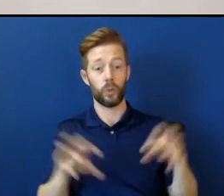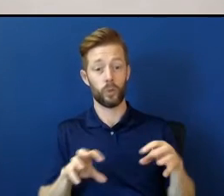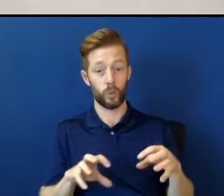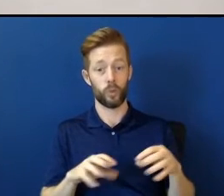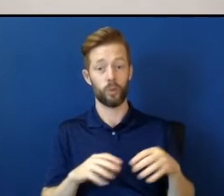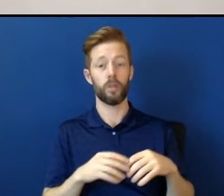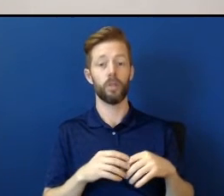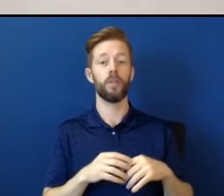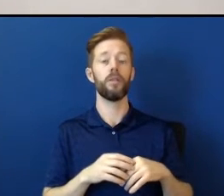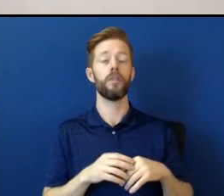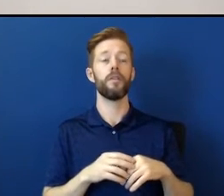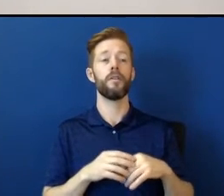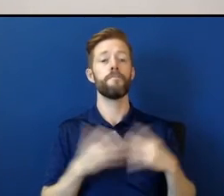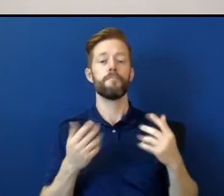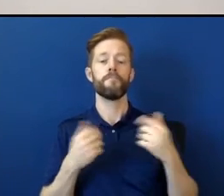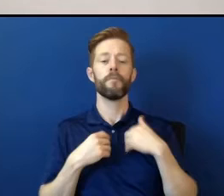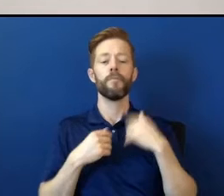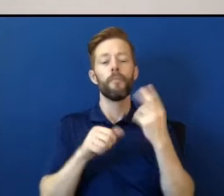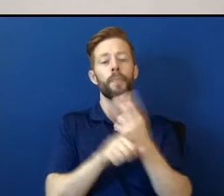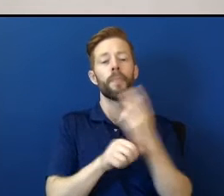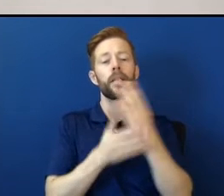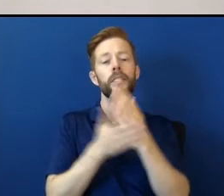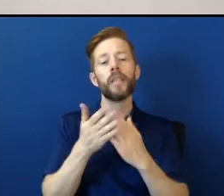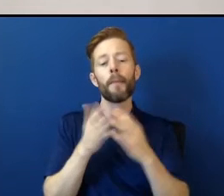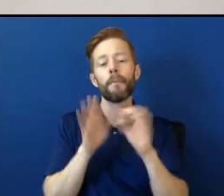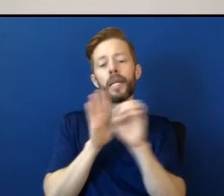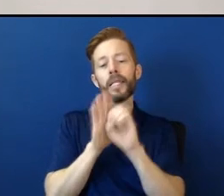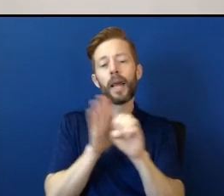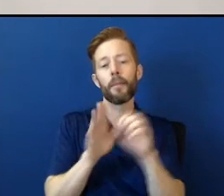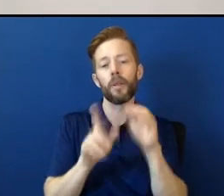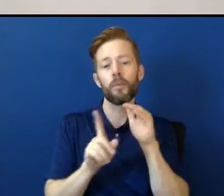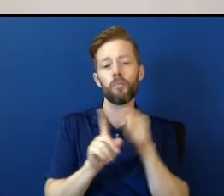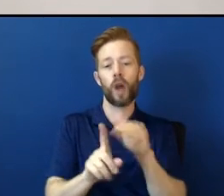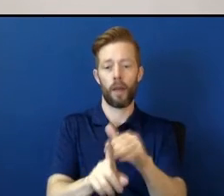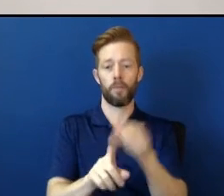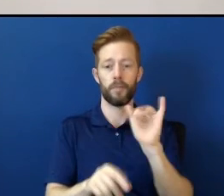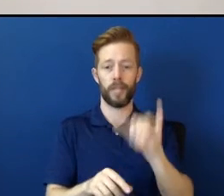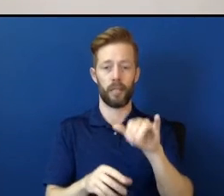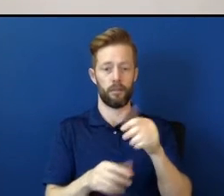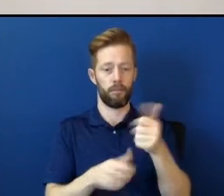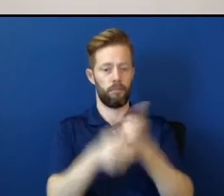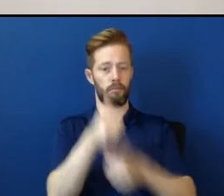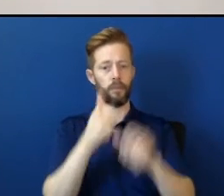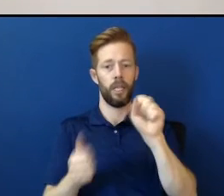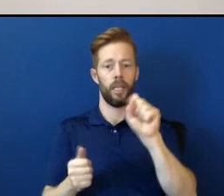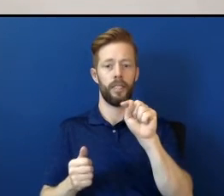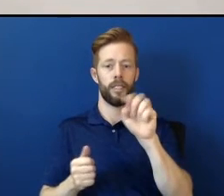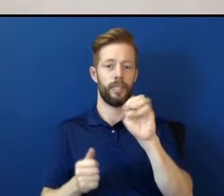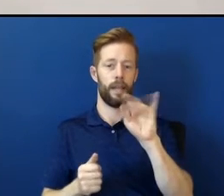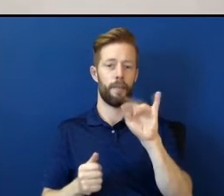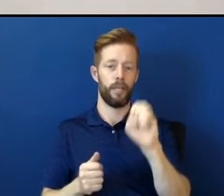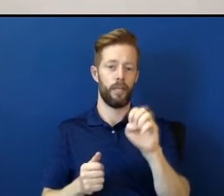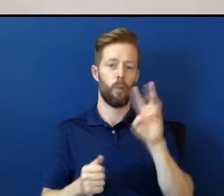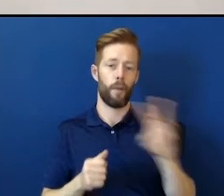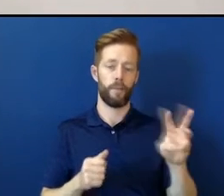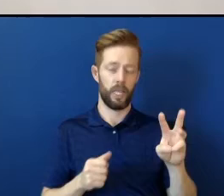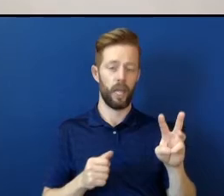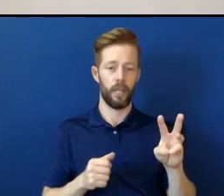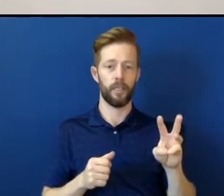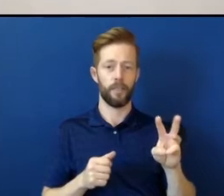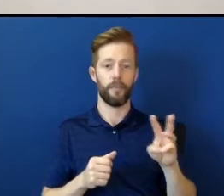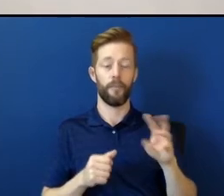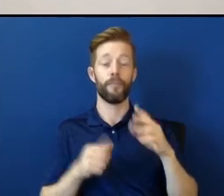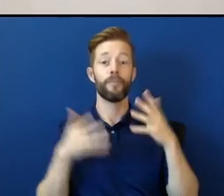use some of the example prompts that are available within the STEMI website.